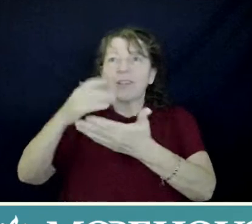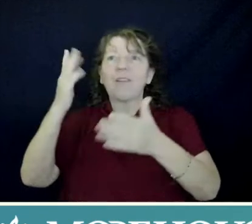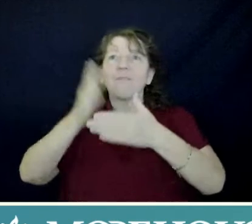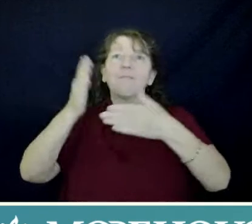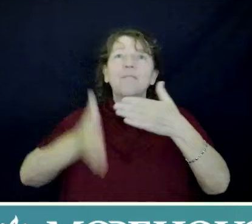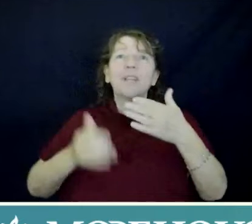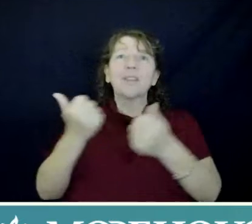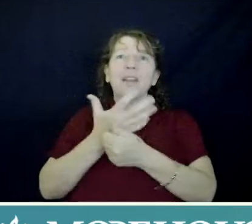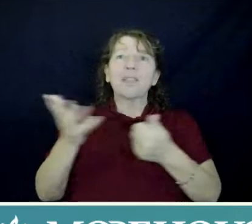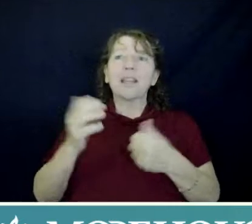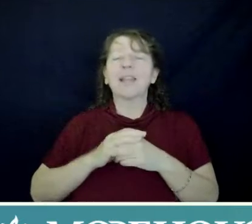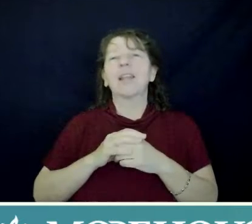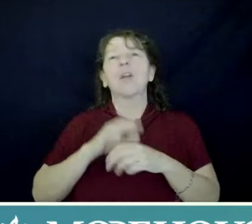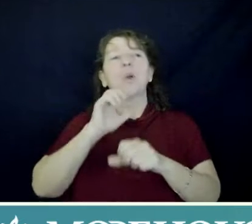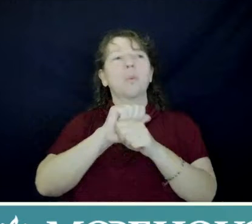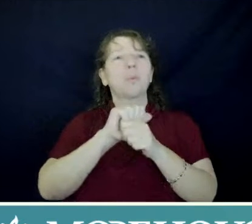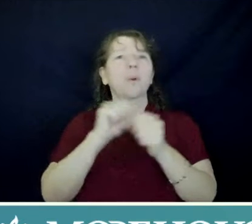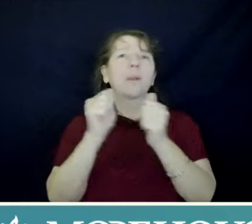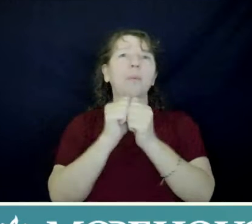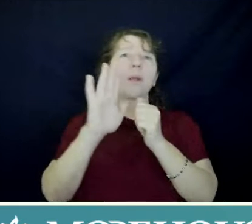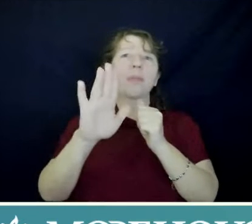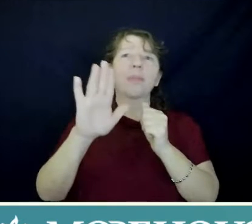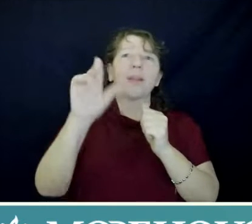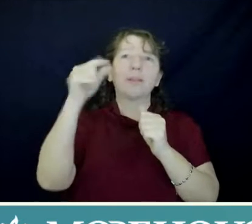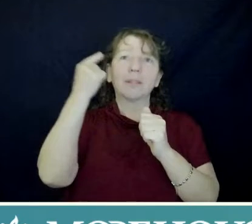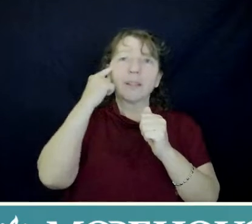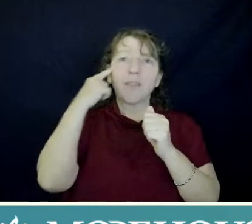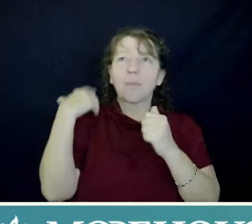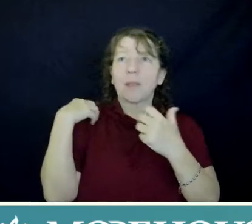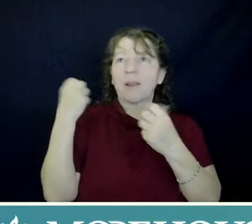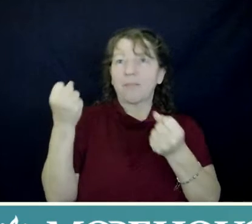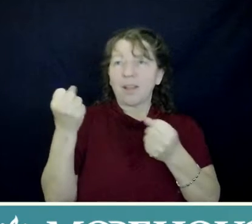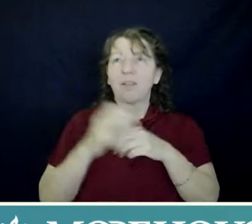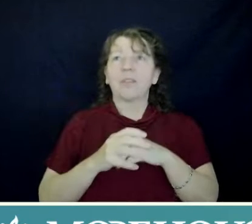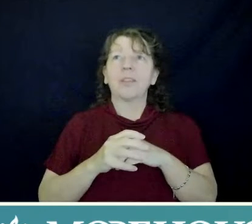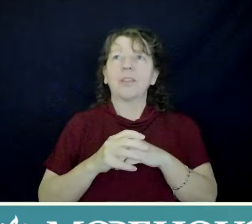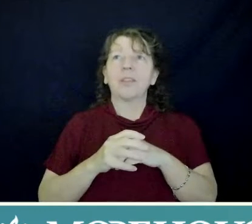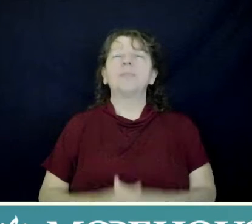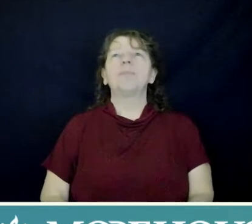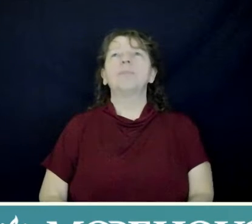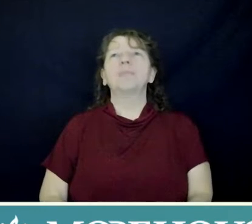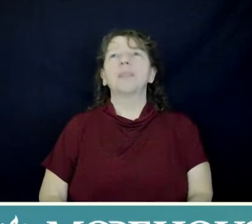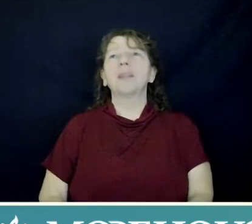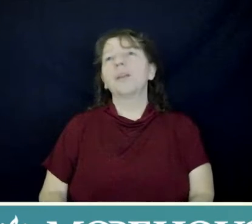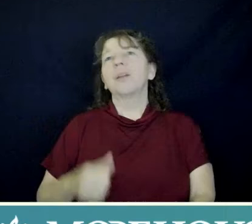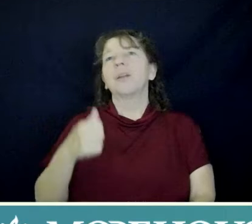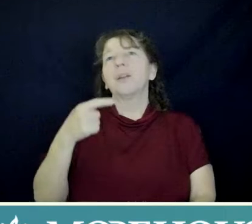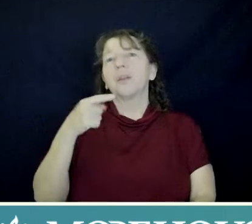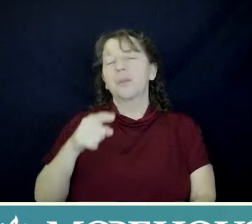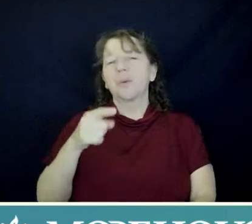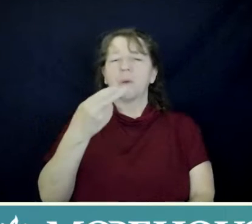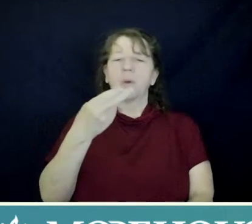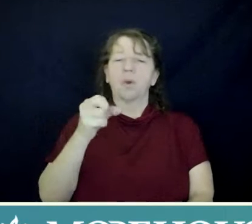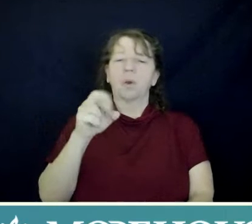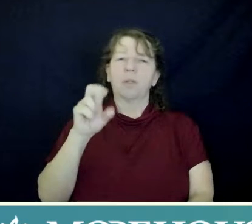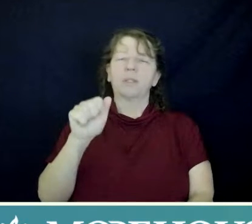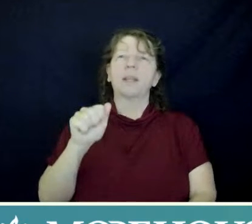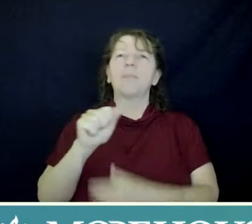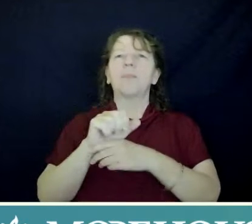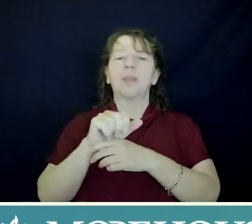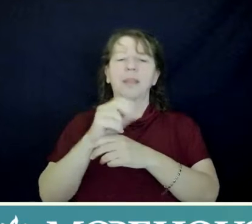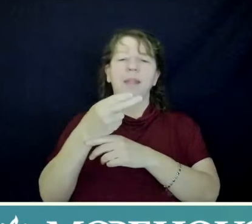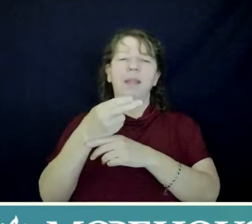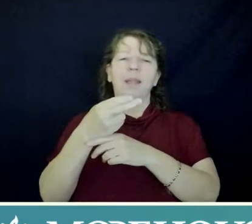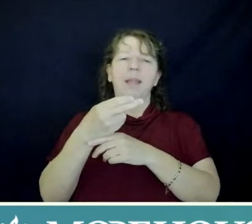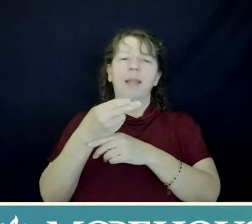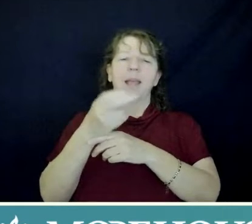with the Ministry of Health through this PEPFAR-funded program through HRSA, which is the Health Resources Service